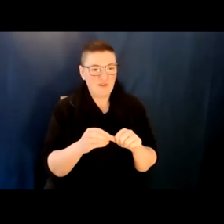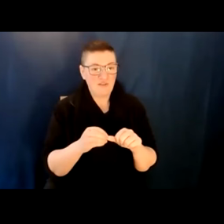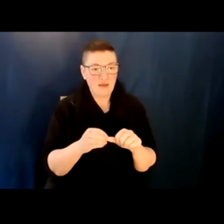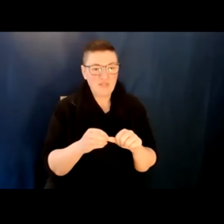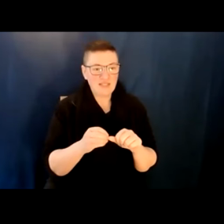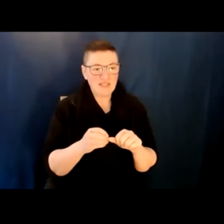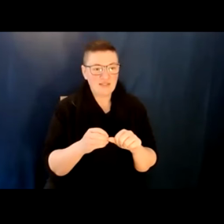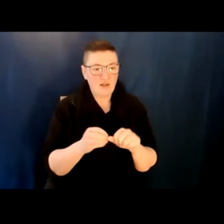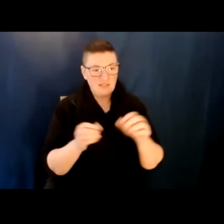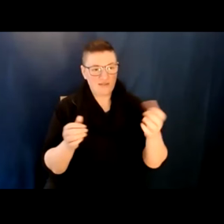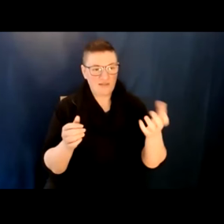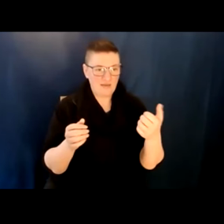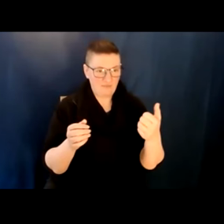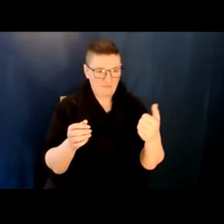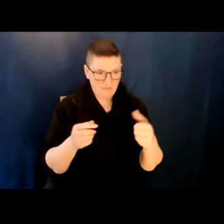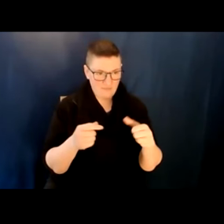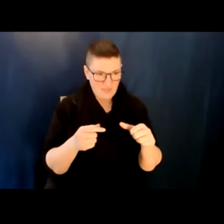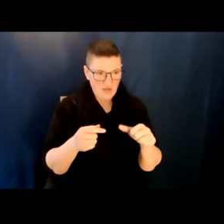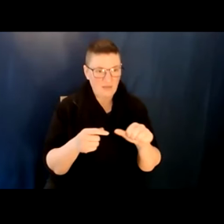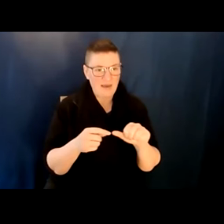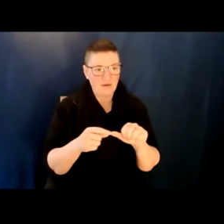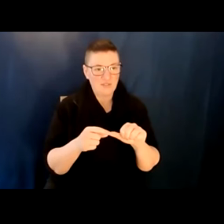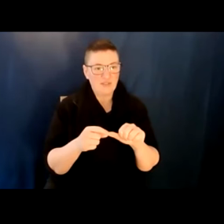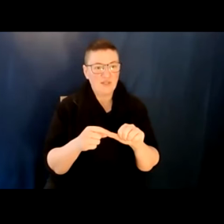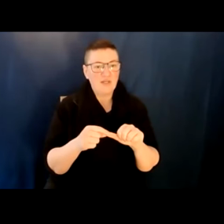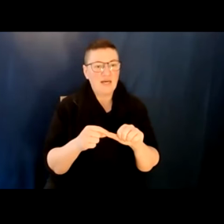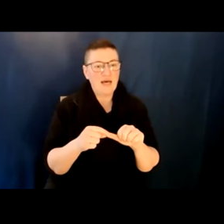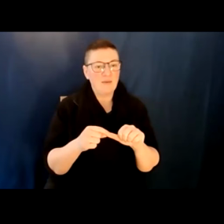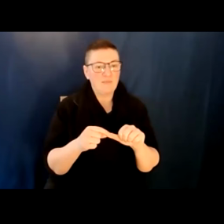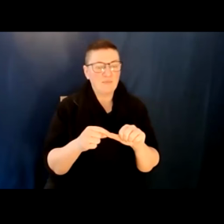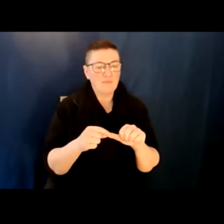of objects, all these, like, talking about